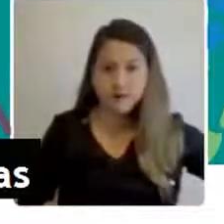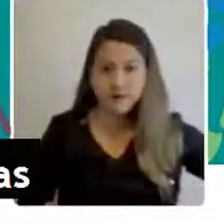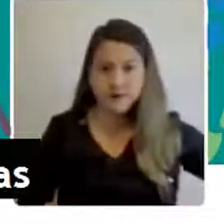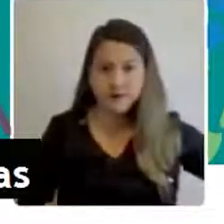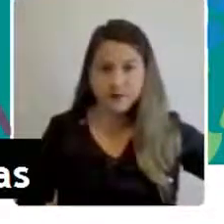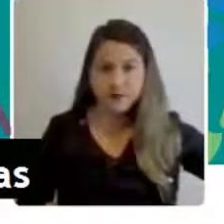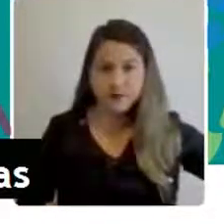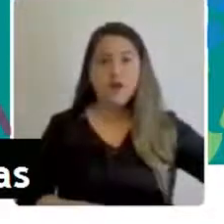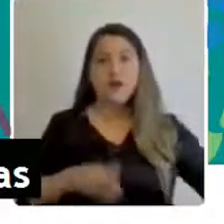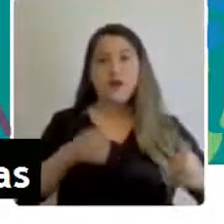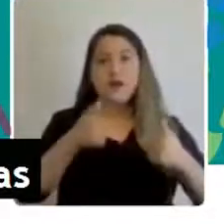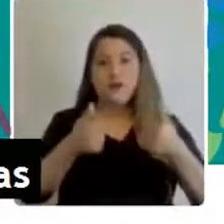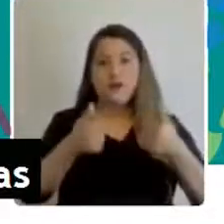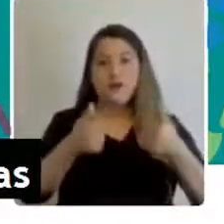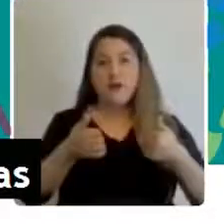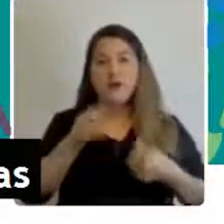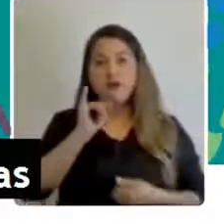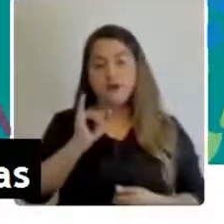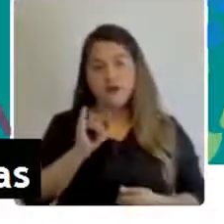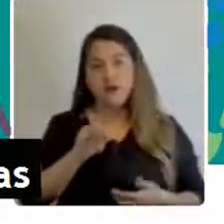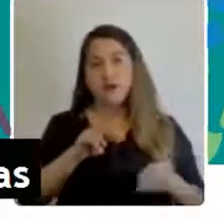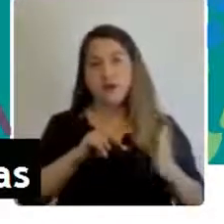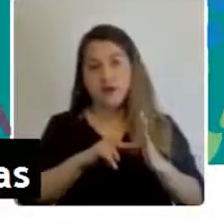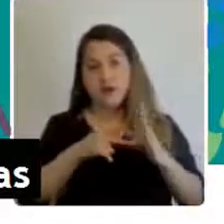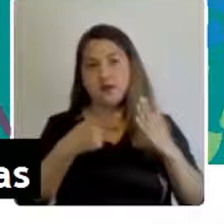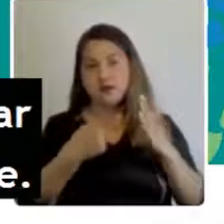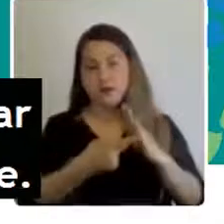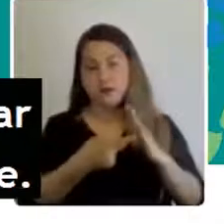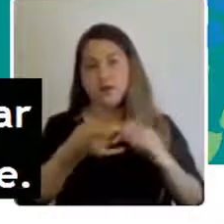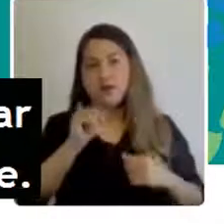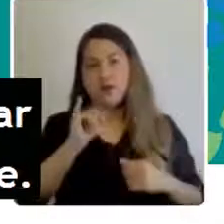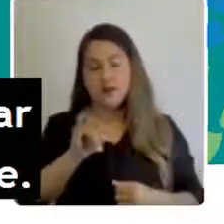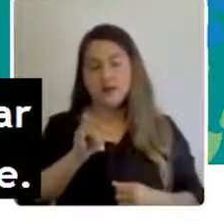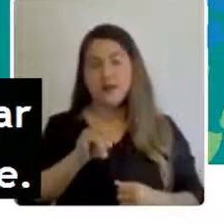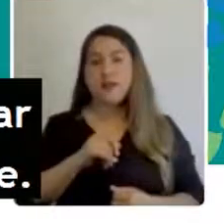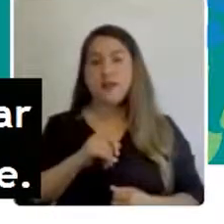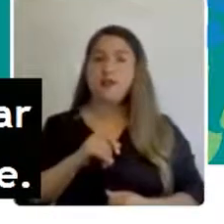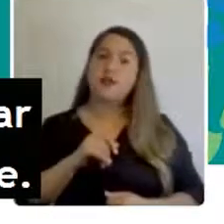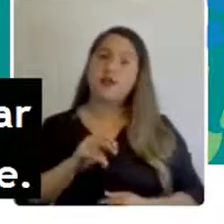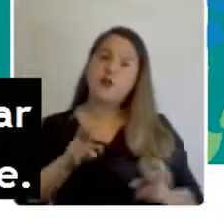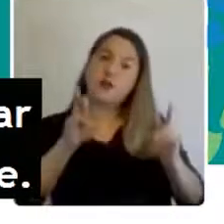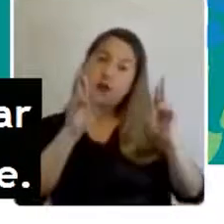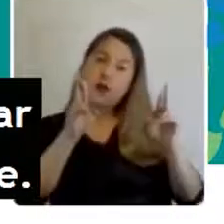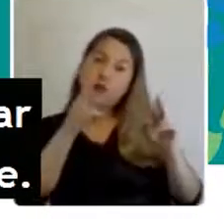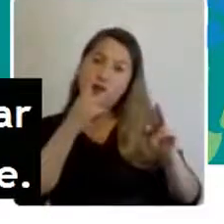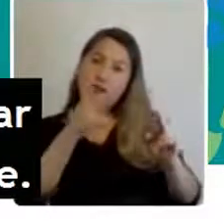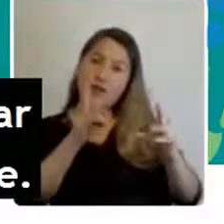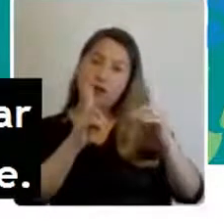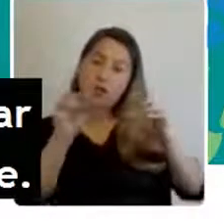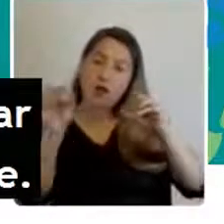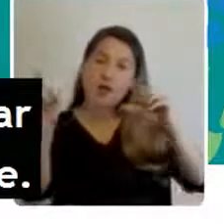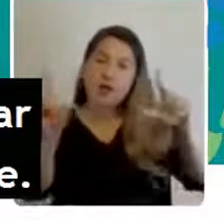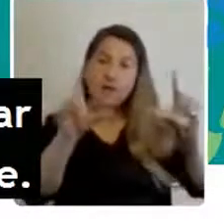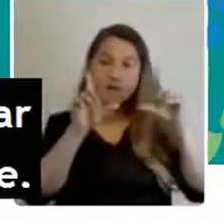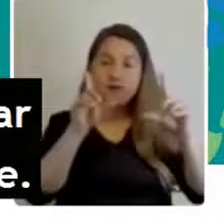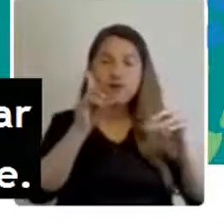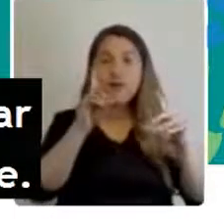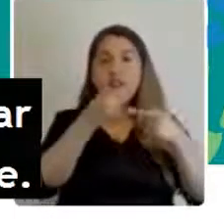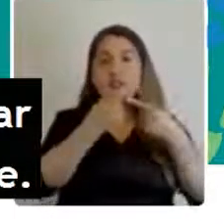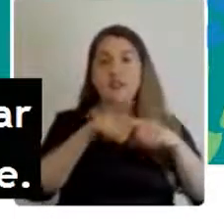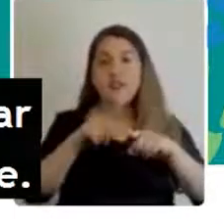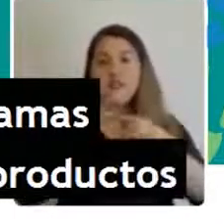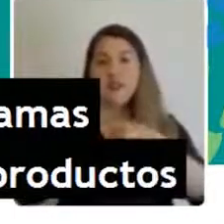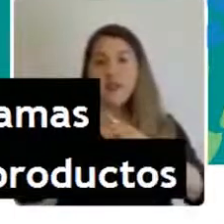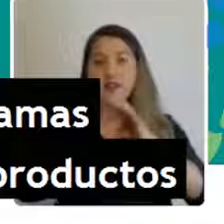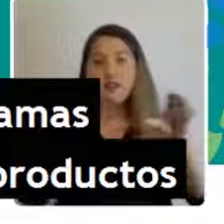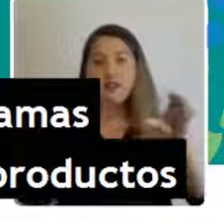the one slide there, the various techniques that are being used to afford, to provide products that the patients can